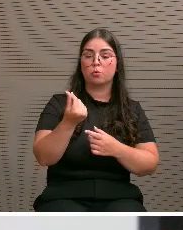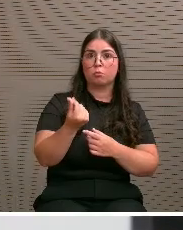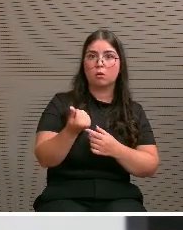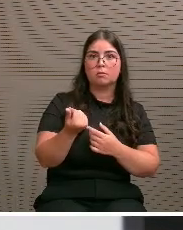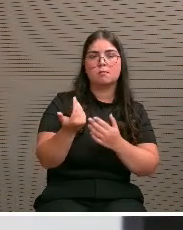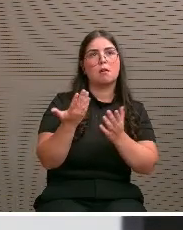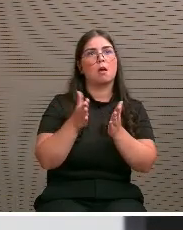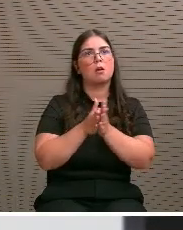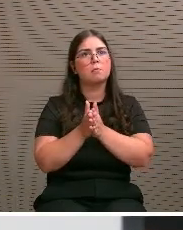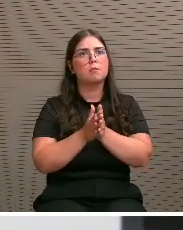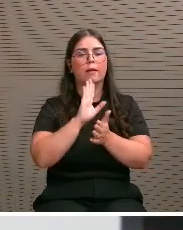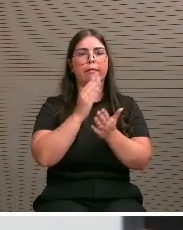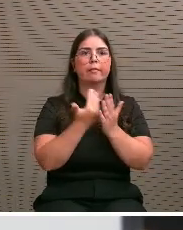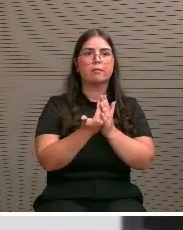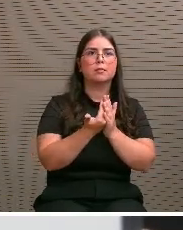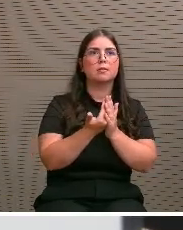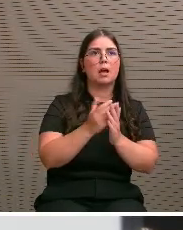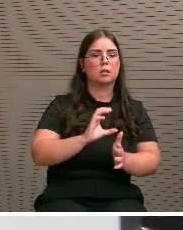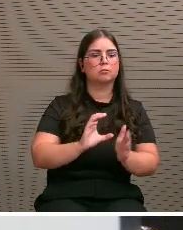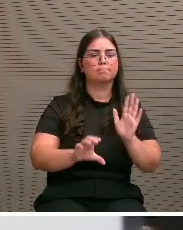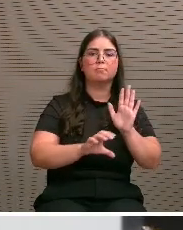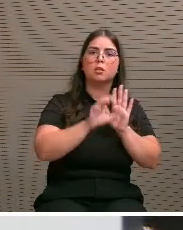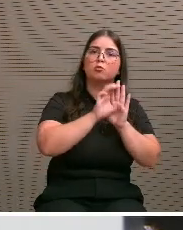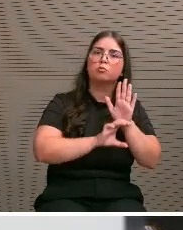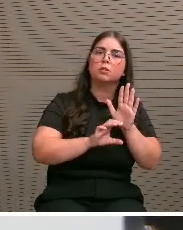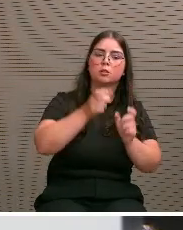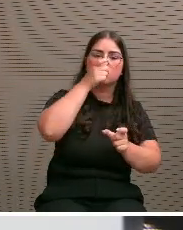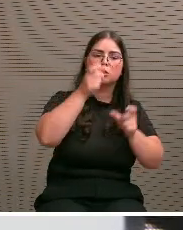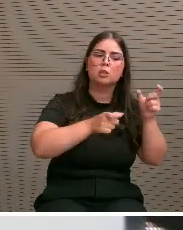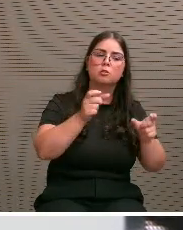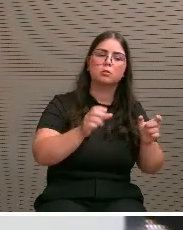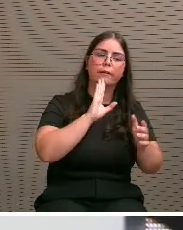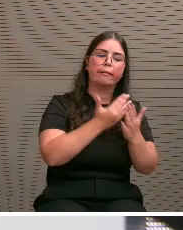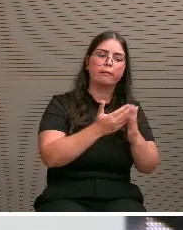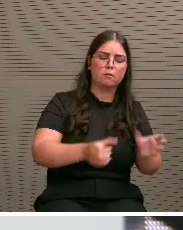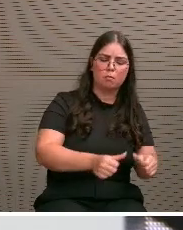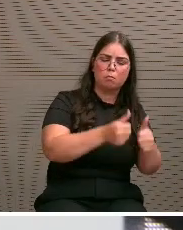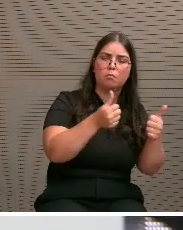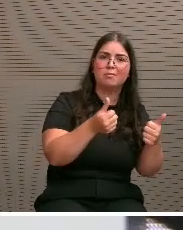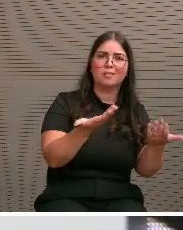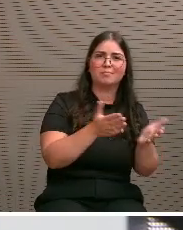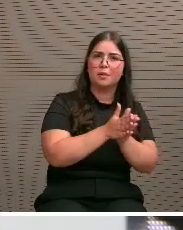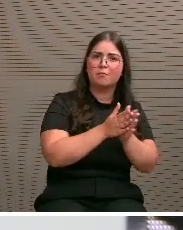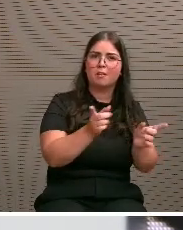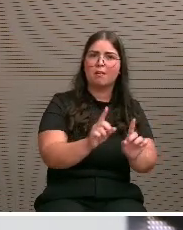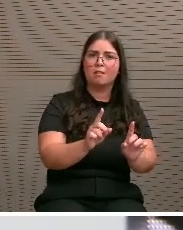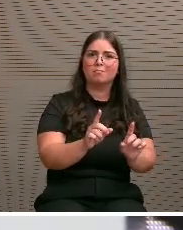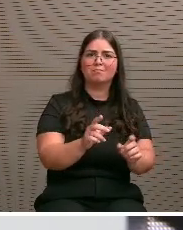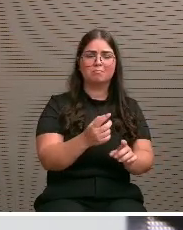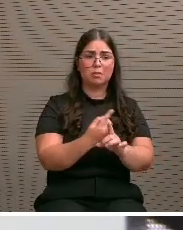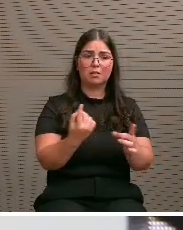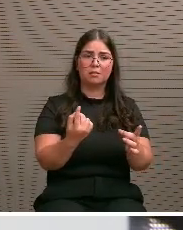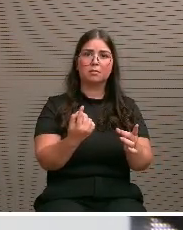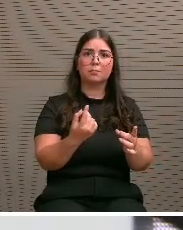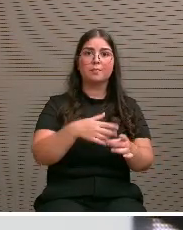mankind? We must simply stop producing, stop supporting this idea that GMOs